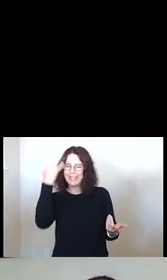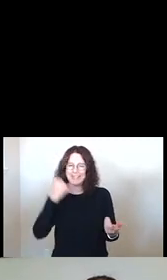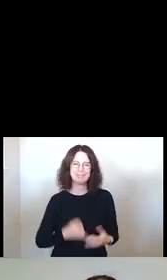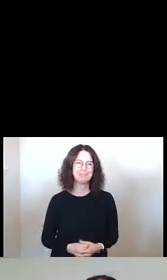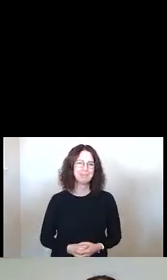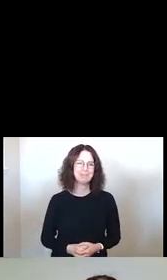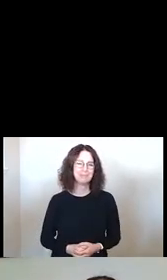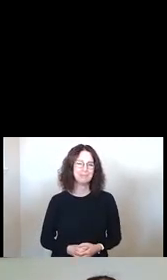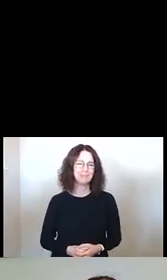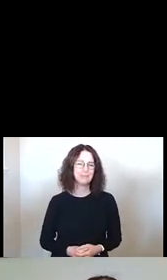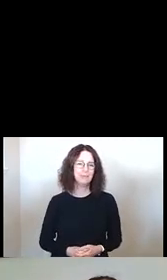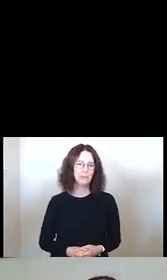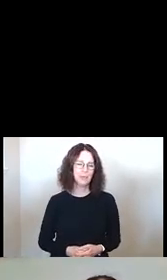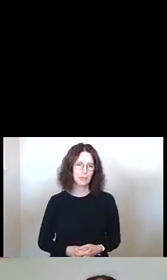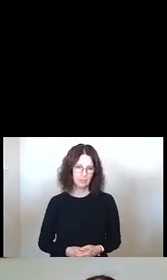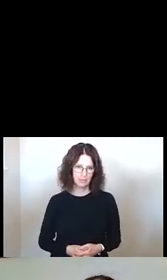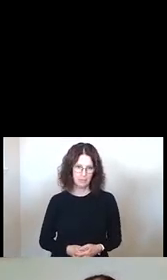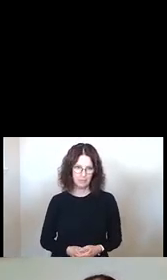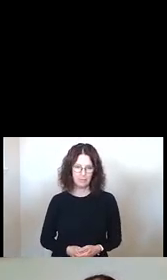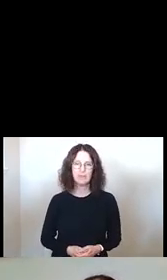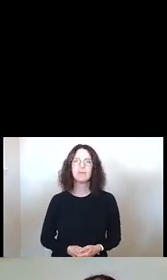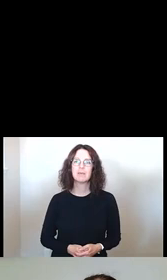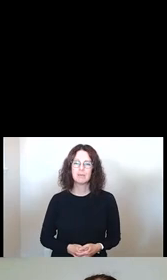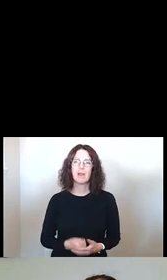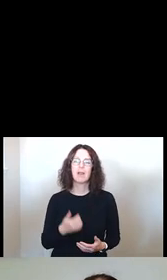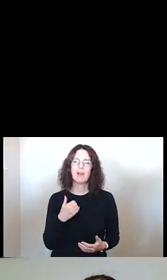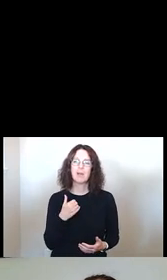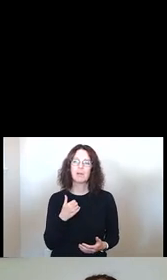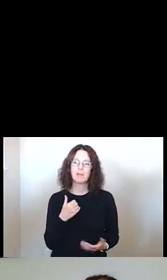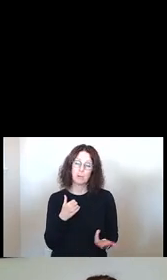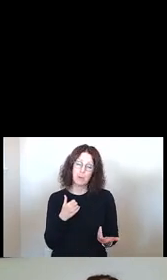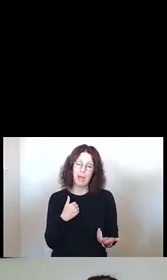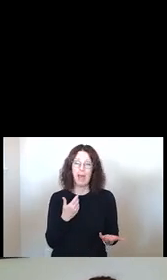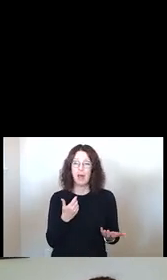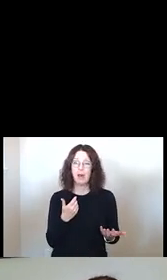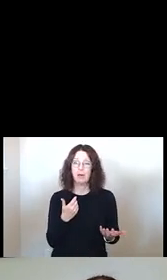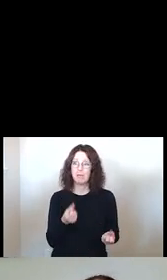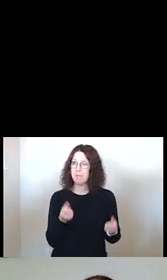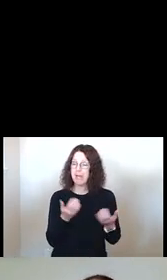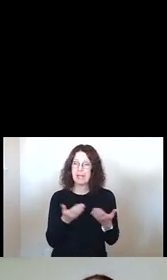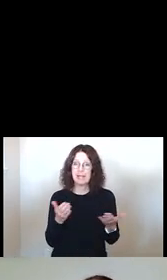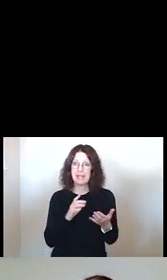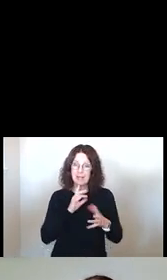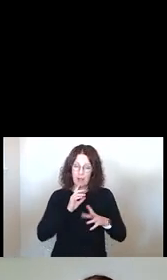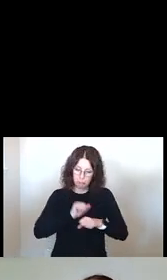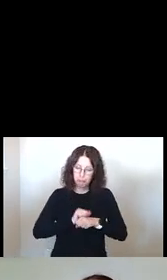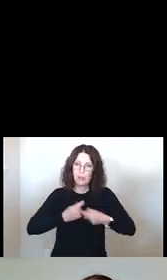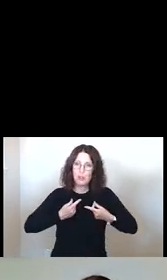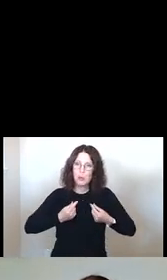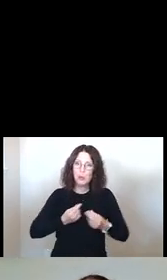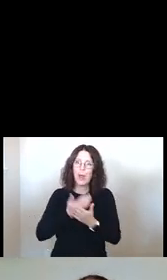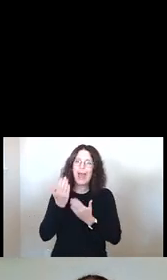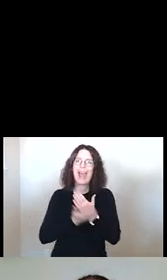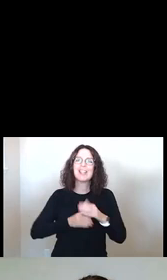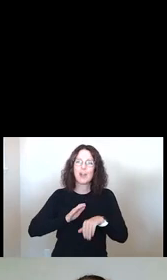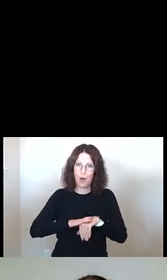Thank you. So we have a number of very hands-on things with anthropology. You could engage